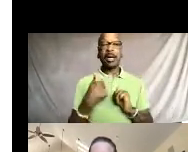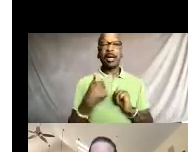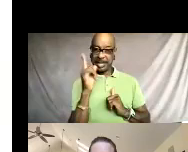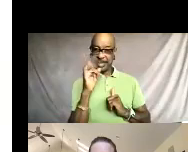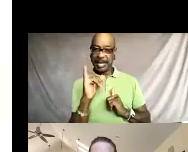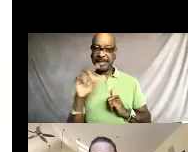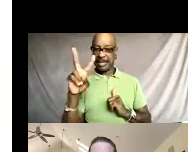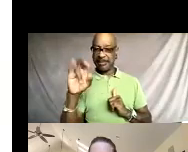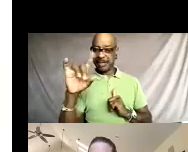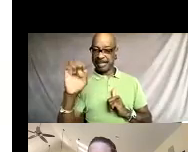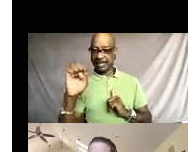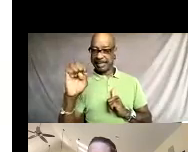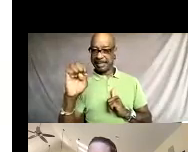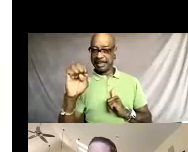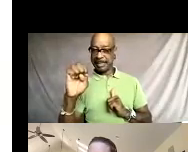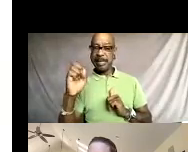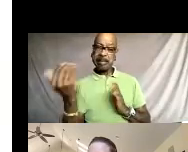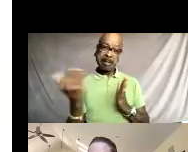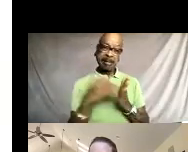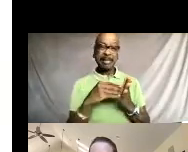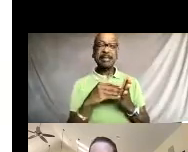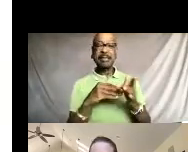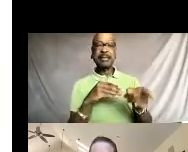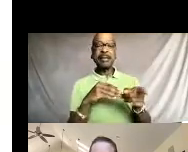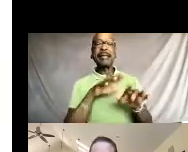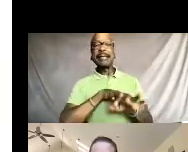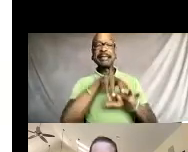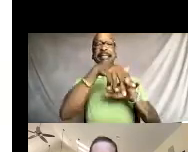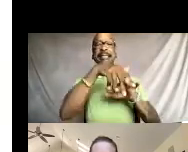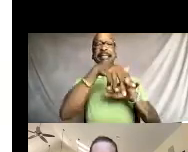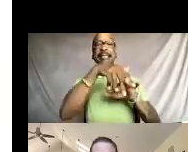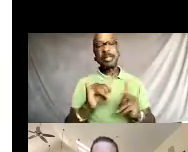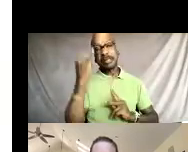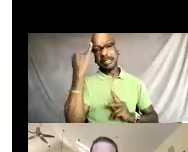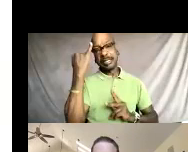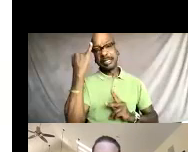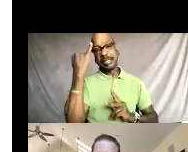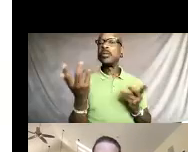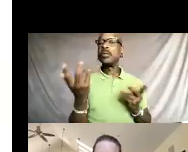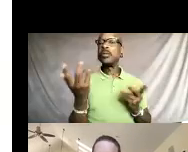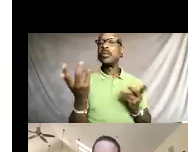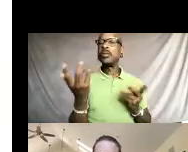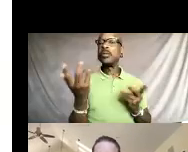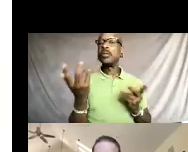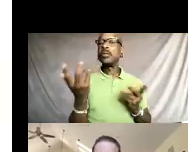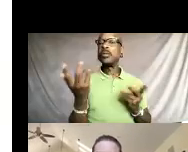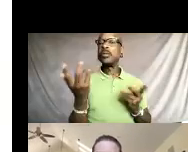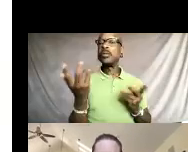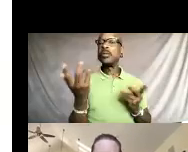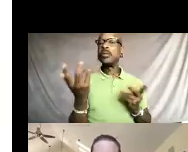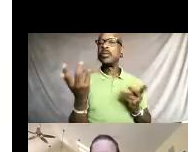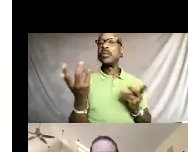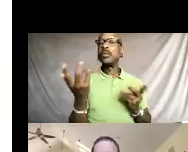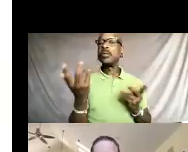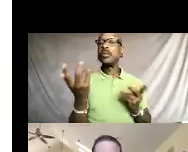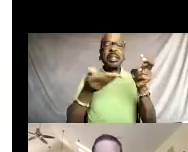that was placed on Indigenous people is understood through the idea of land as a thing. Think of it.